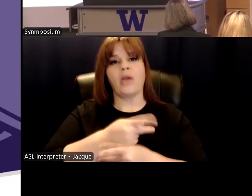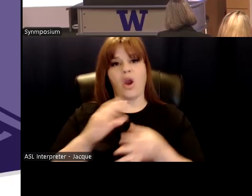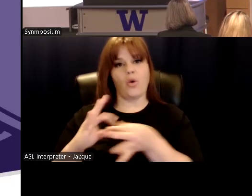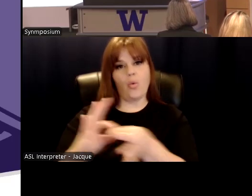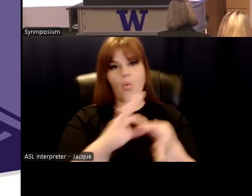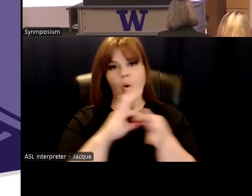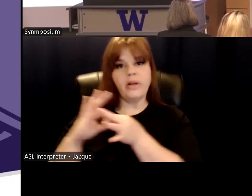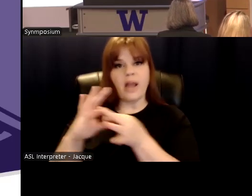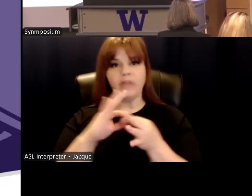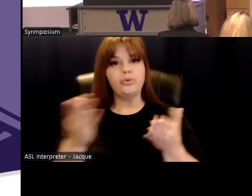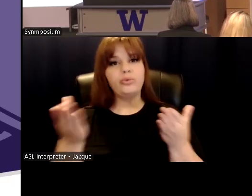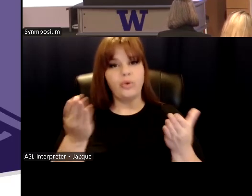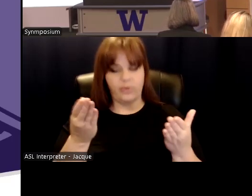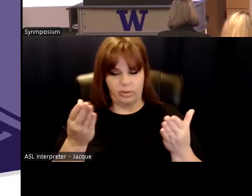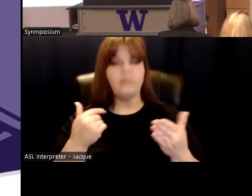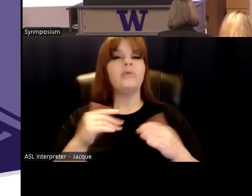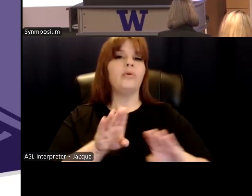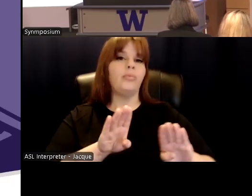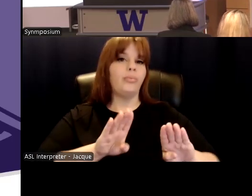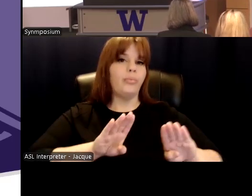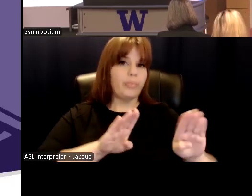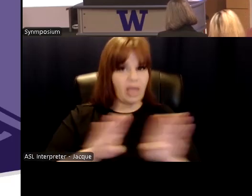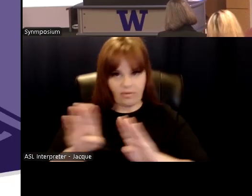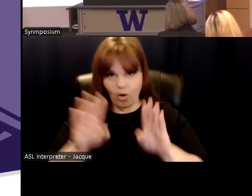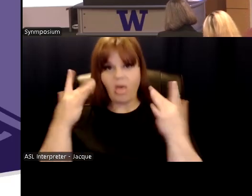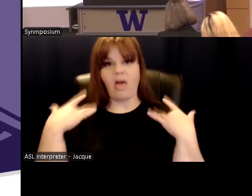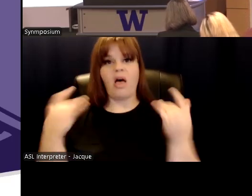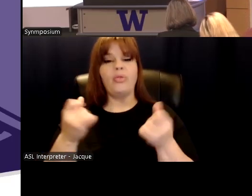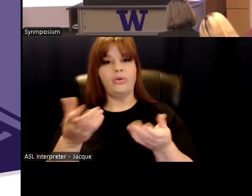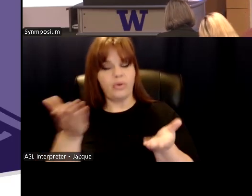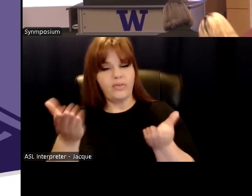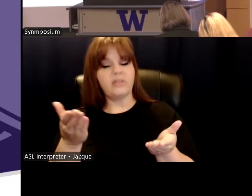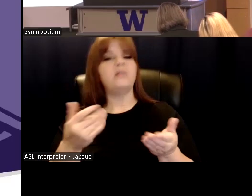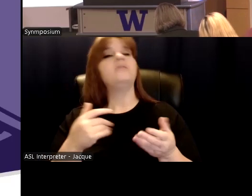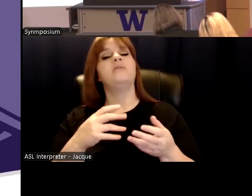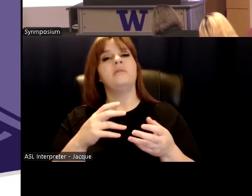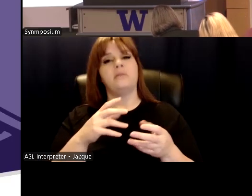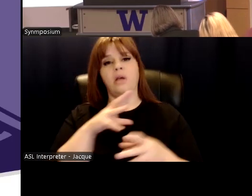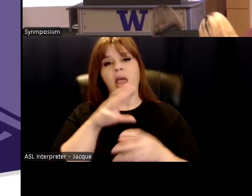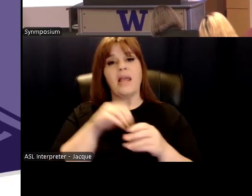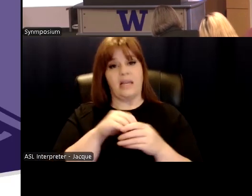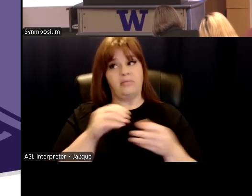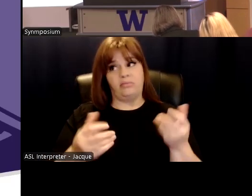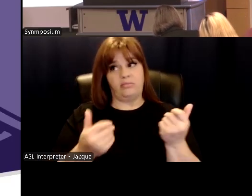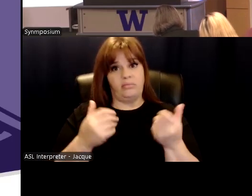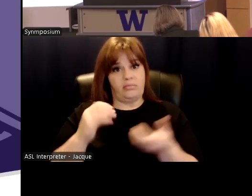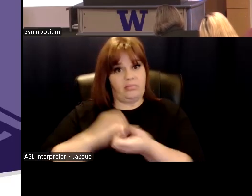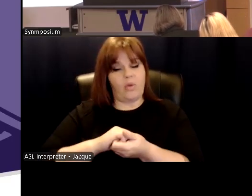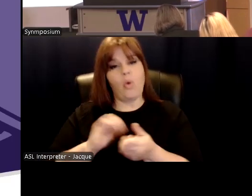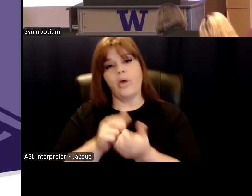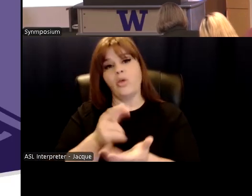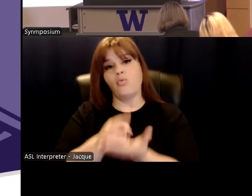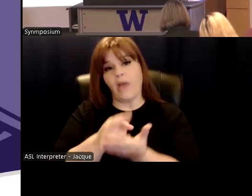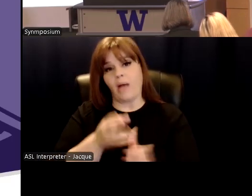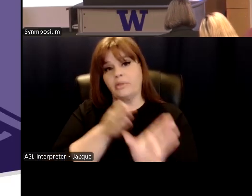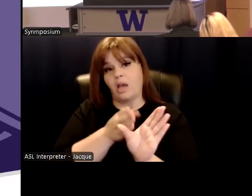coordination services, our behavioral health services in collaboration with our rehab psychologists, who are critical members